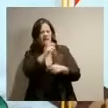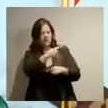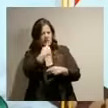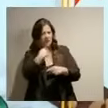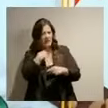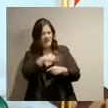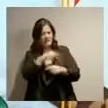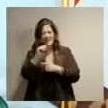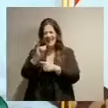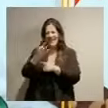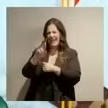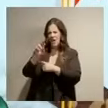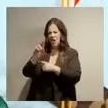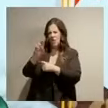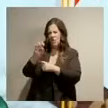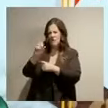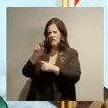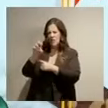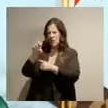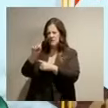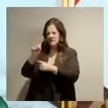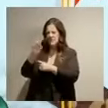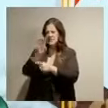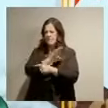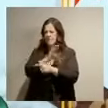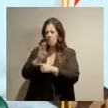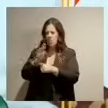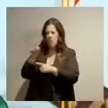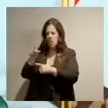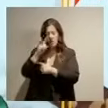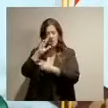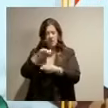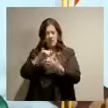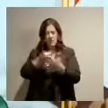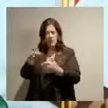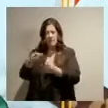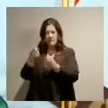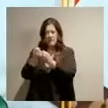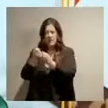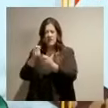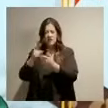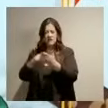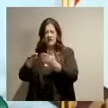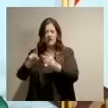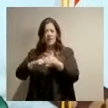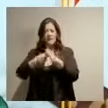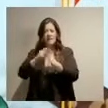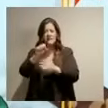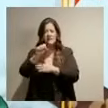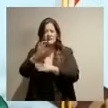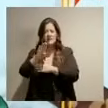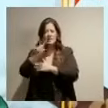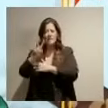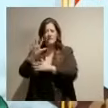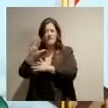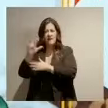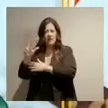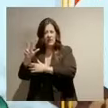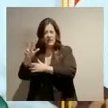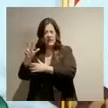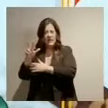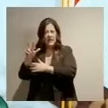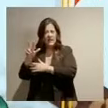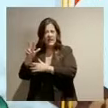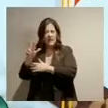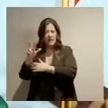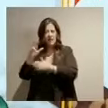Air Resources Board? Are you expecting that they will be funded to implement SB 253 on the time frame